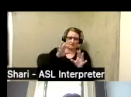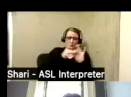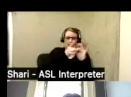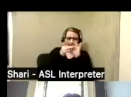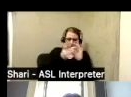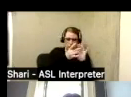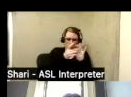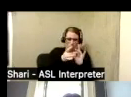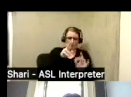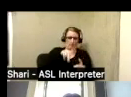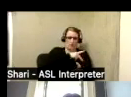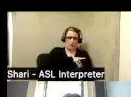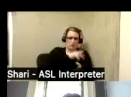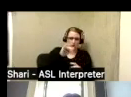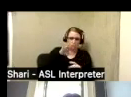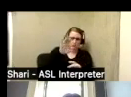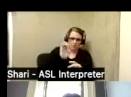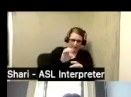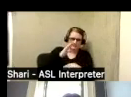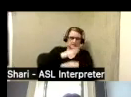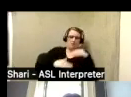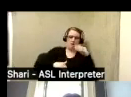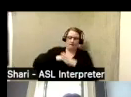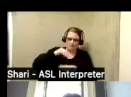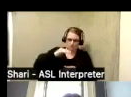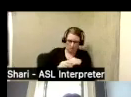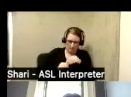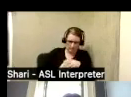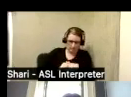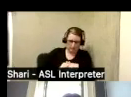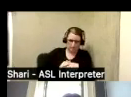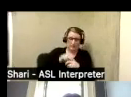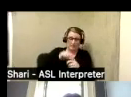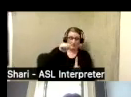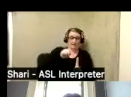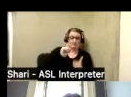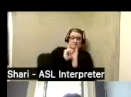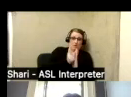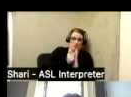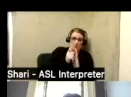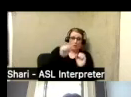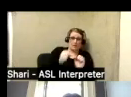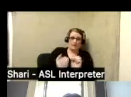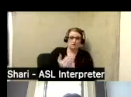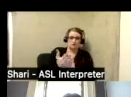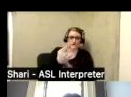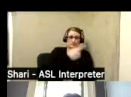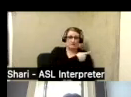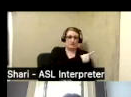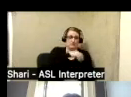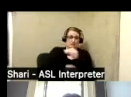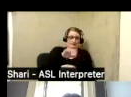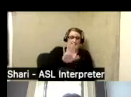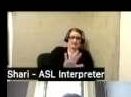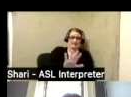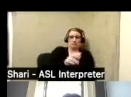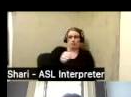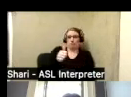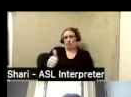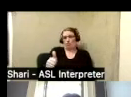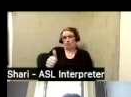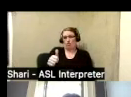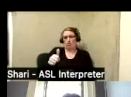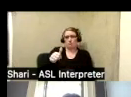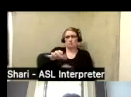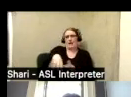less comfortably inhabited. It is only at this moment that we can address the patient in his or her existential